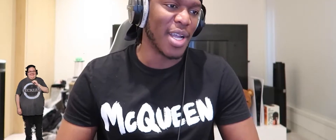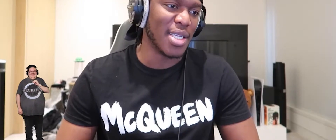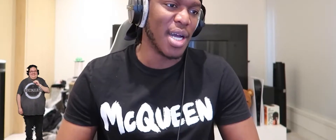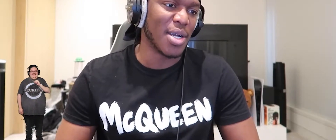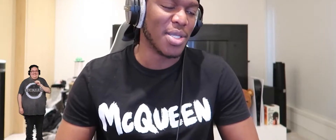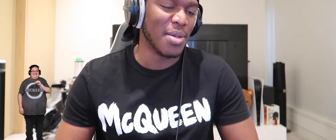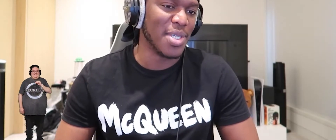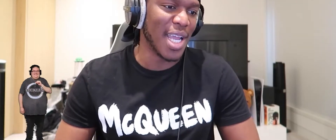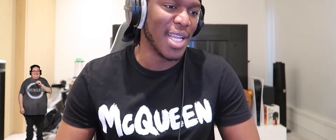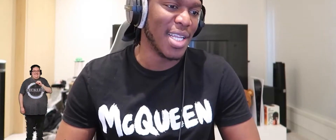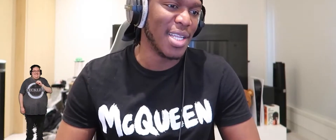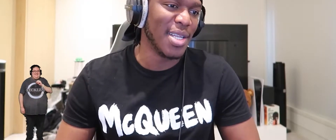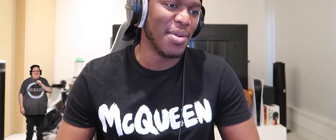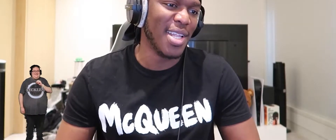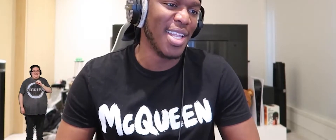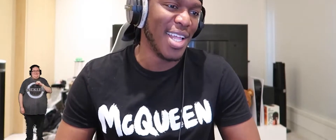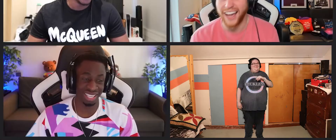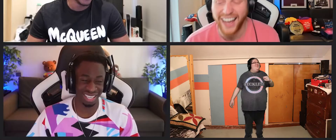He's probably fucking duck or some shit.